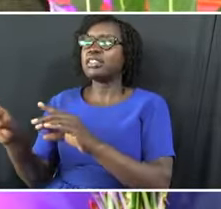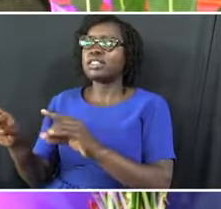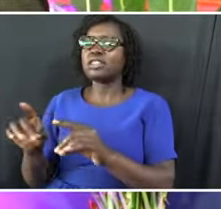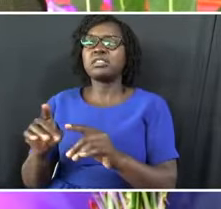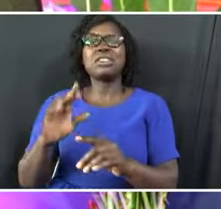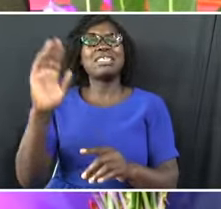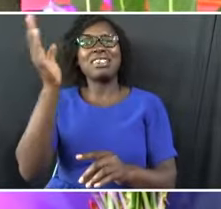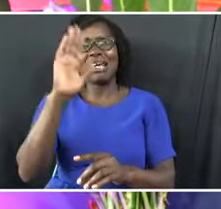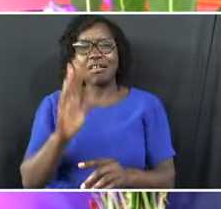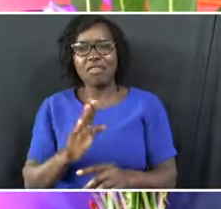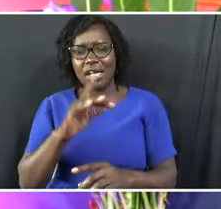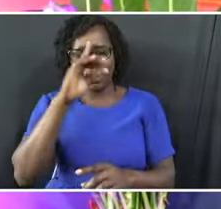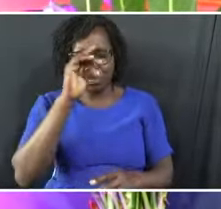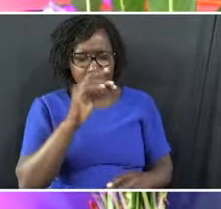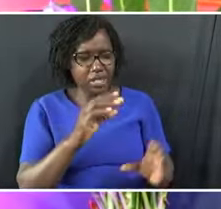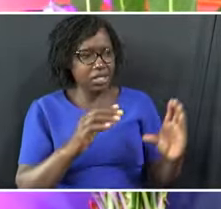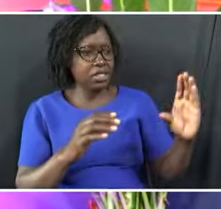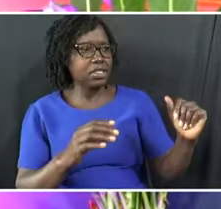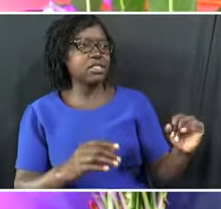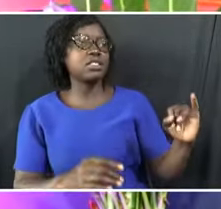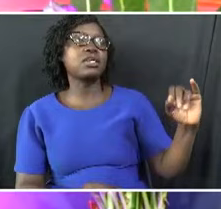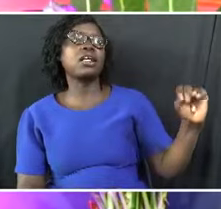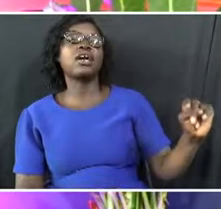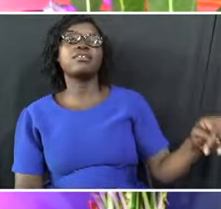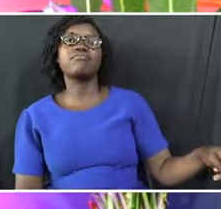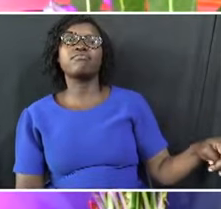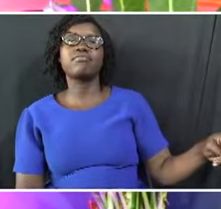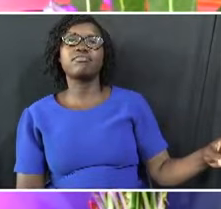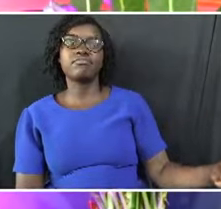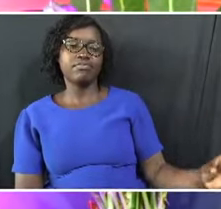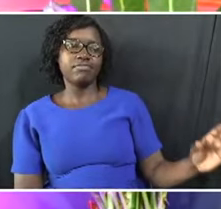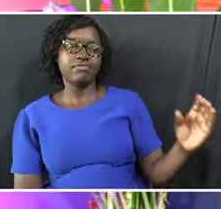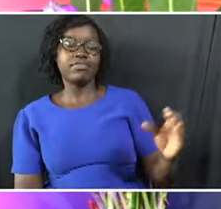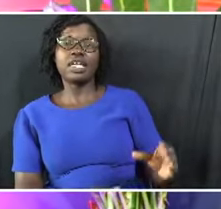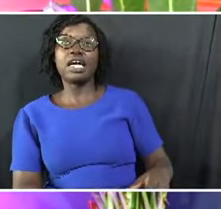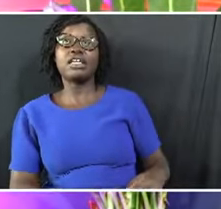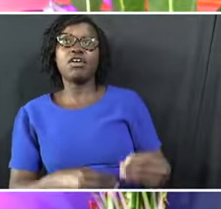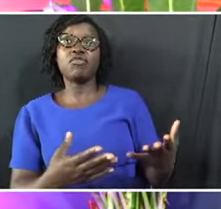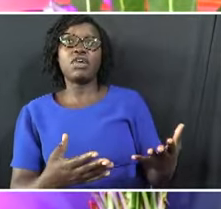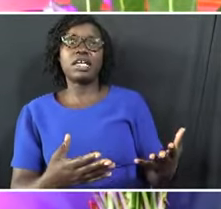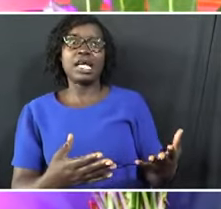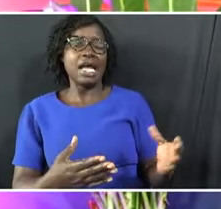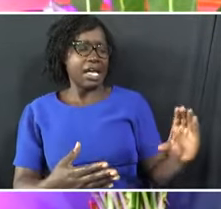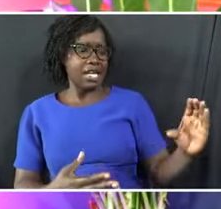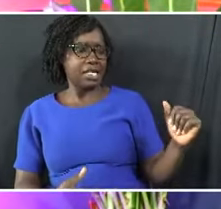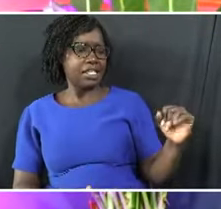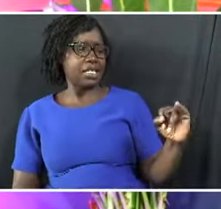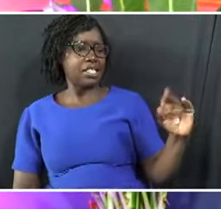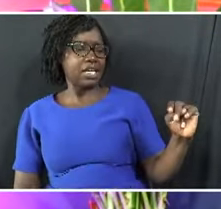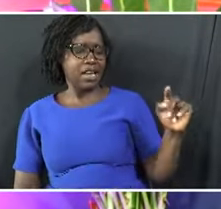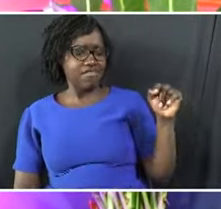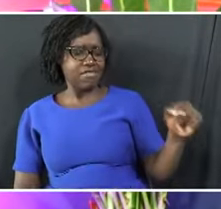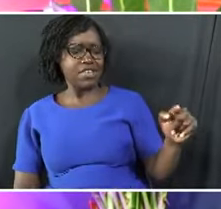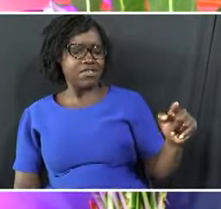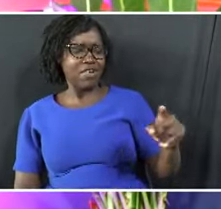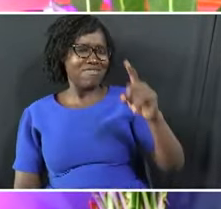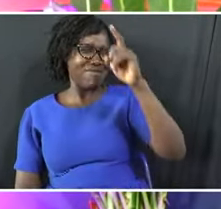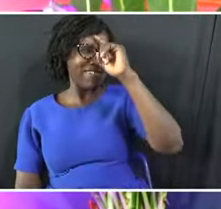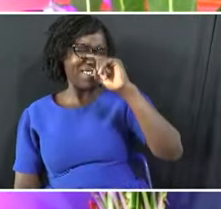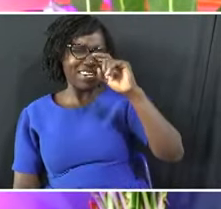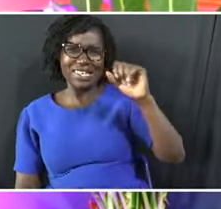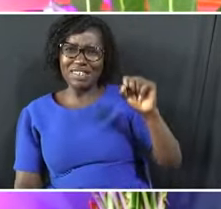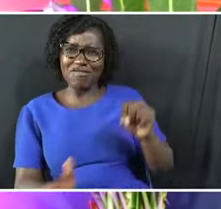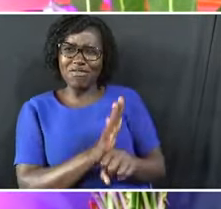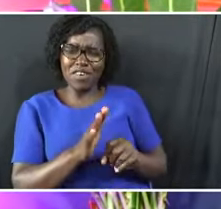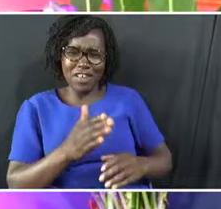respect Cain and his offering. And Cain was very angry, and his countenance